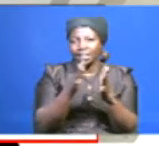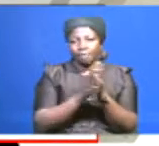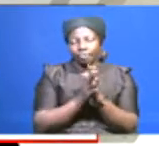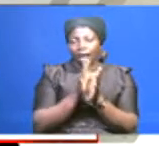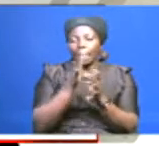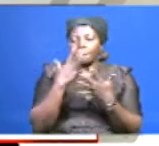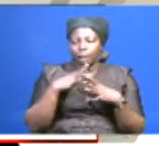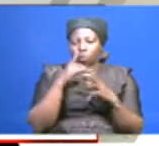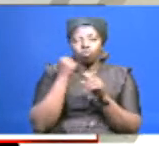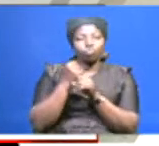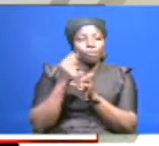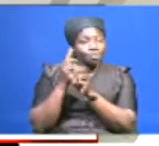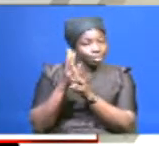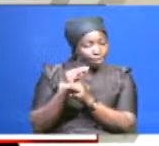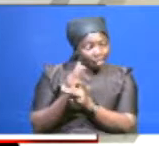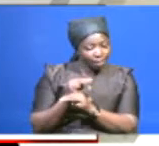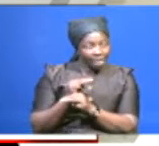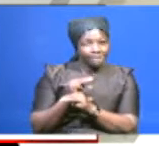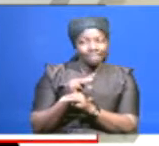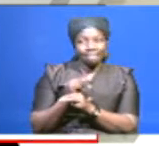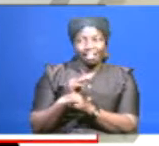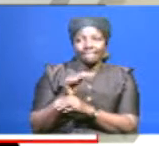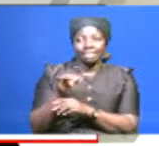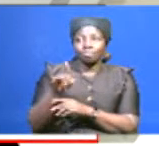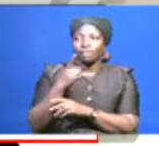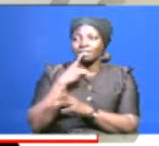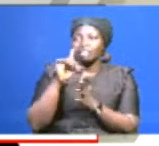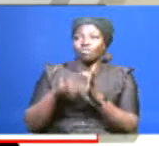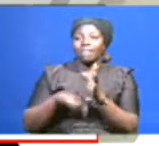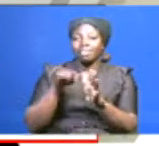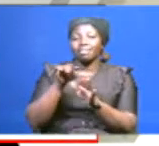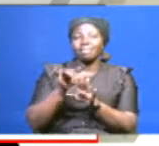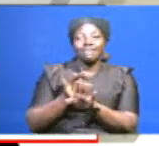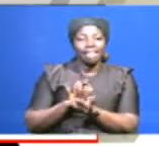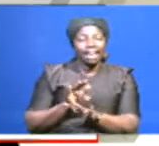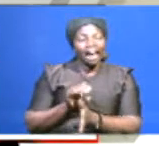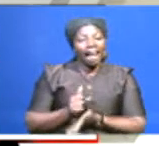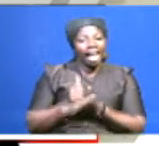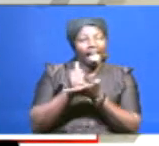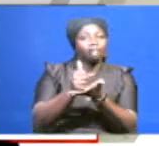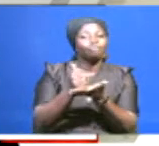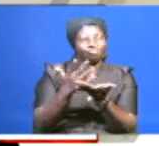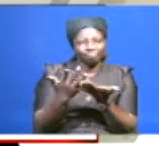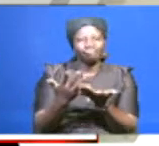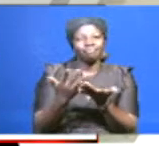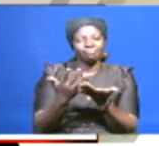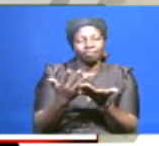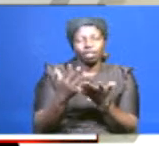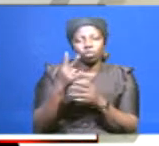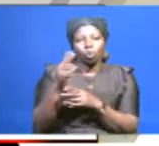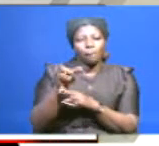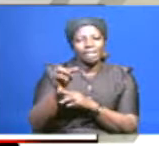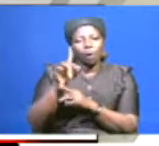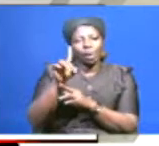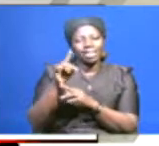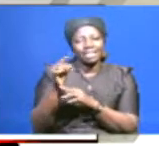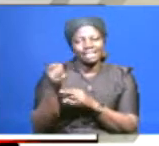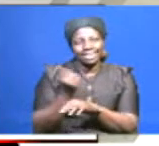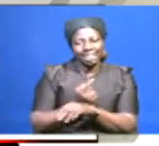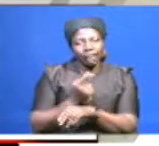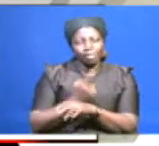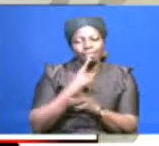this. So that is a clean assist. So they simply say this is an assist. Okay. So at 2 meters per second, they say the difference